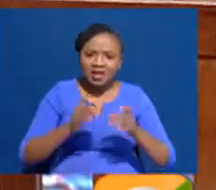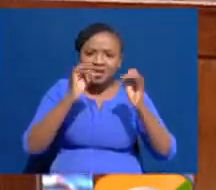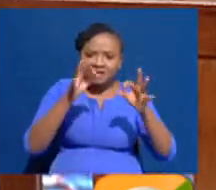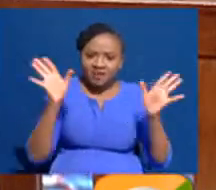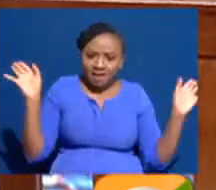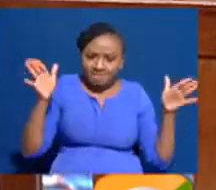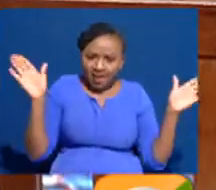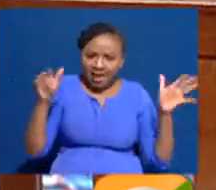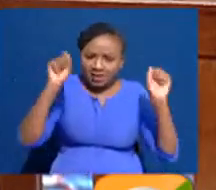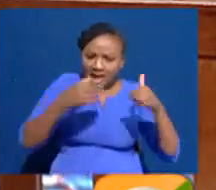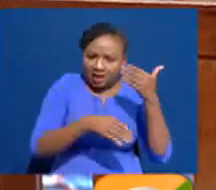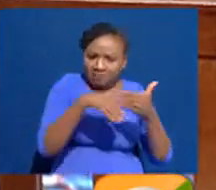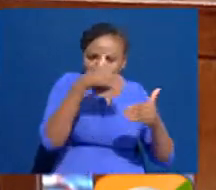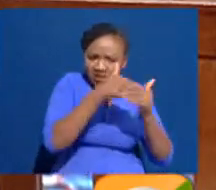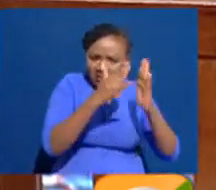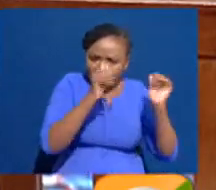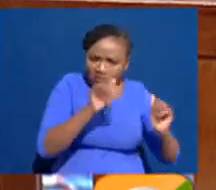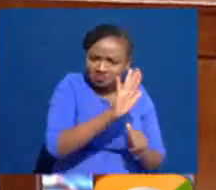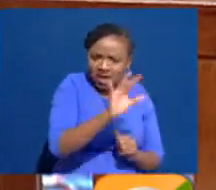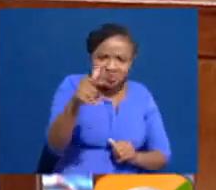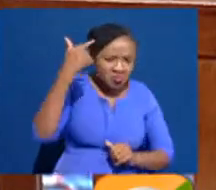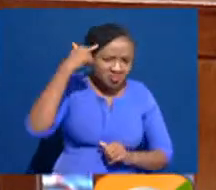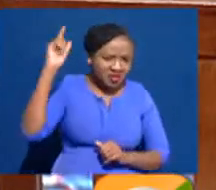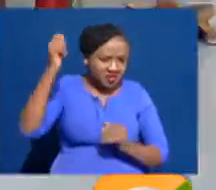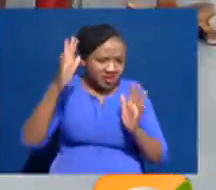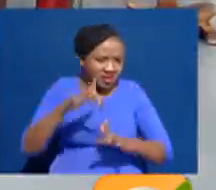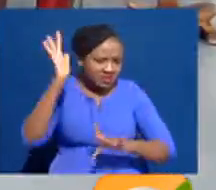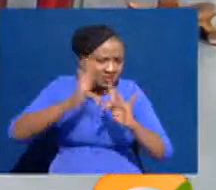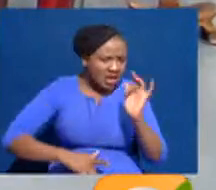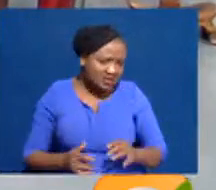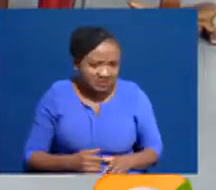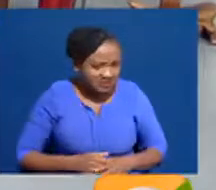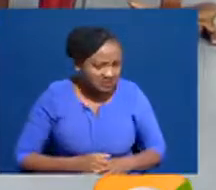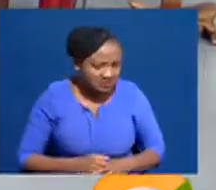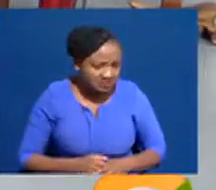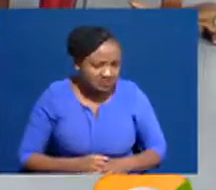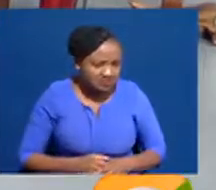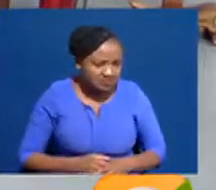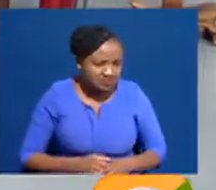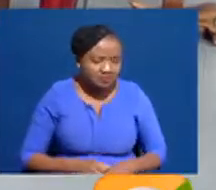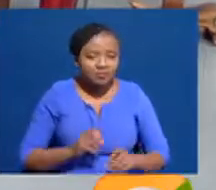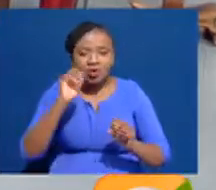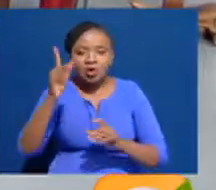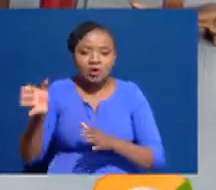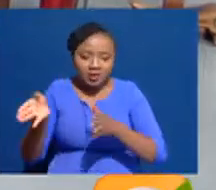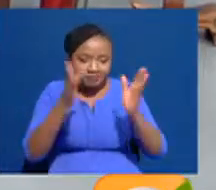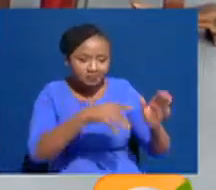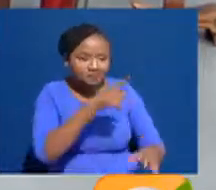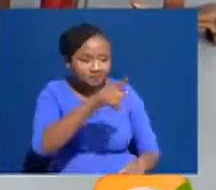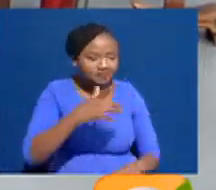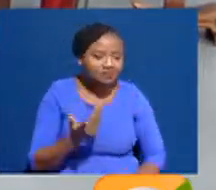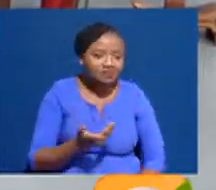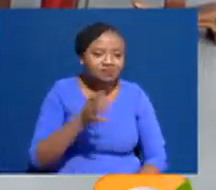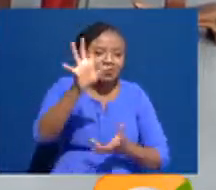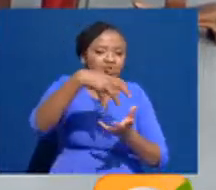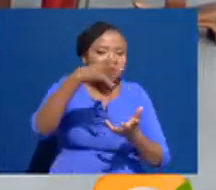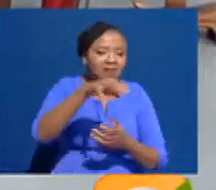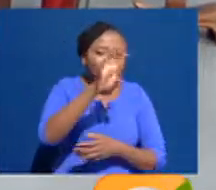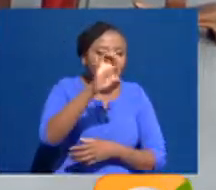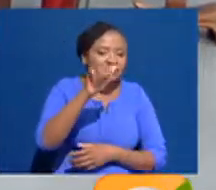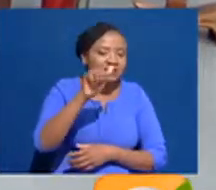own house, you think Kenyans cannot build their own houses? All right, we're getting off the point here. It's ridiculous. Okay, finish your point about Eastmart. Jeff, all those